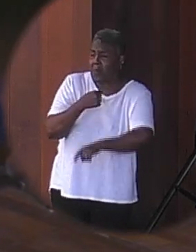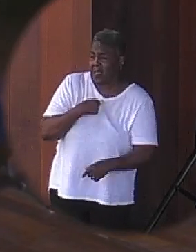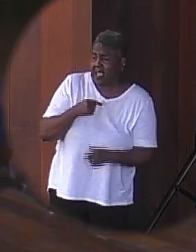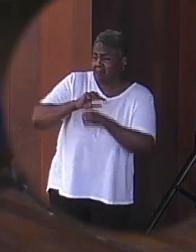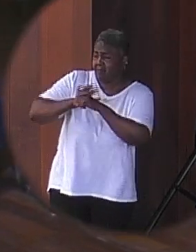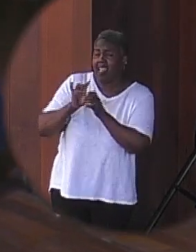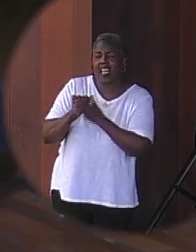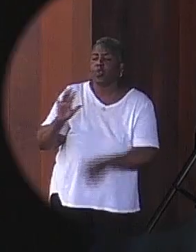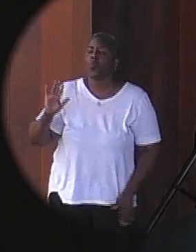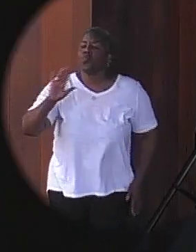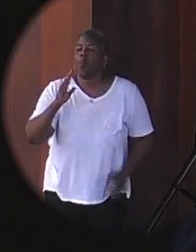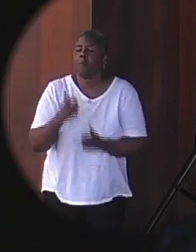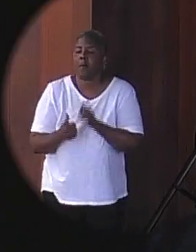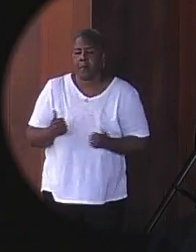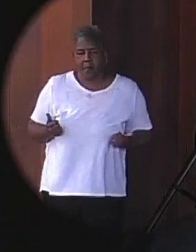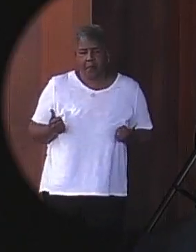that's your problem.